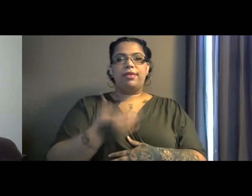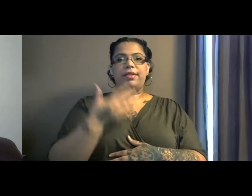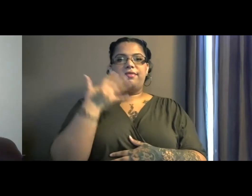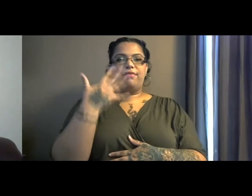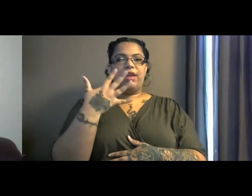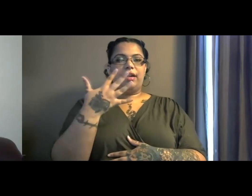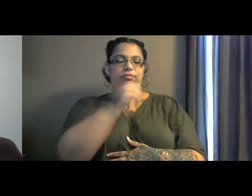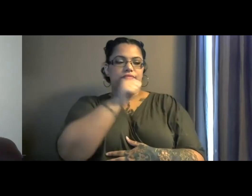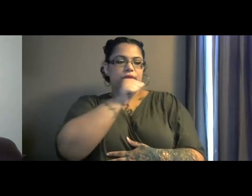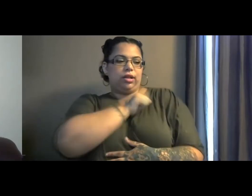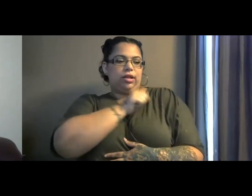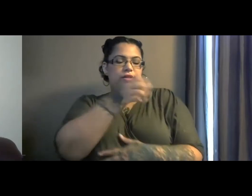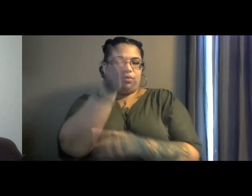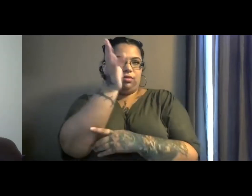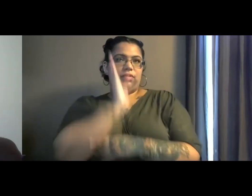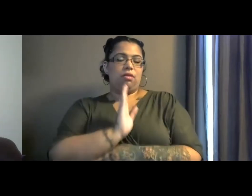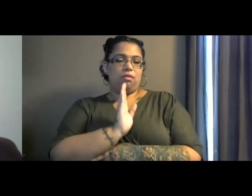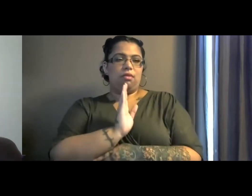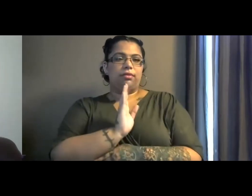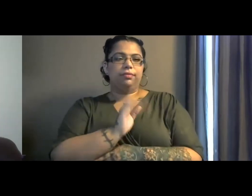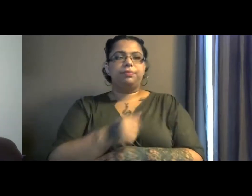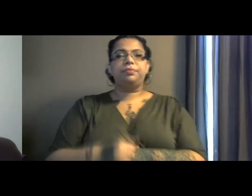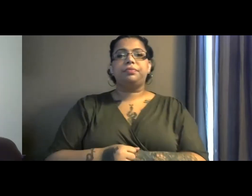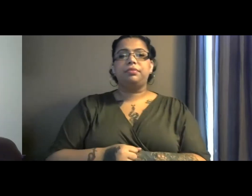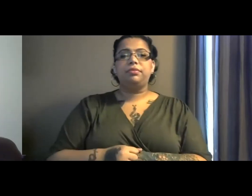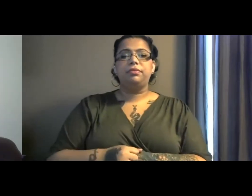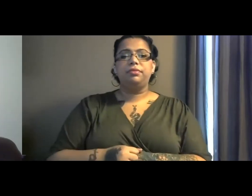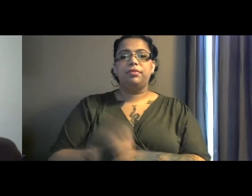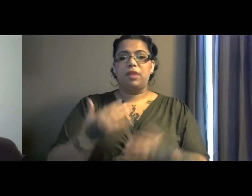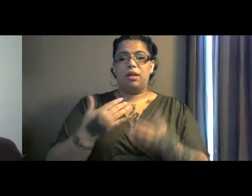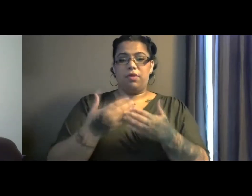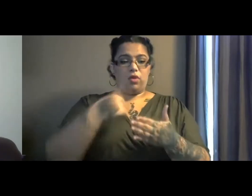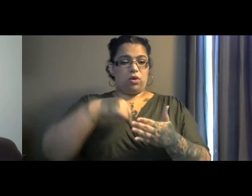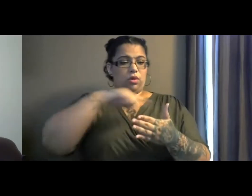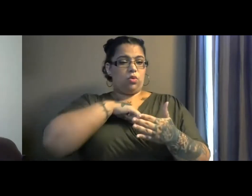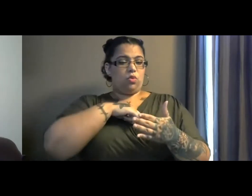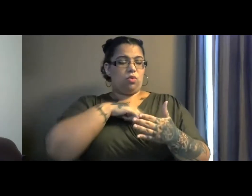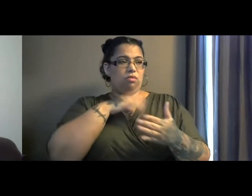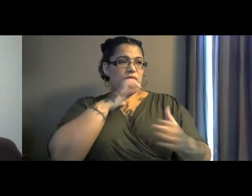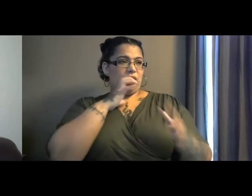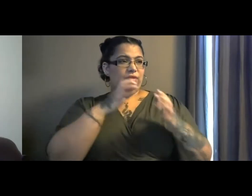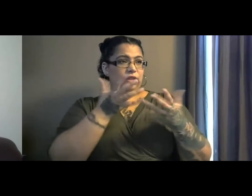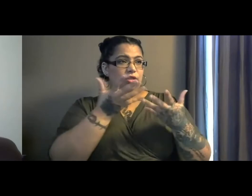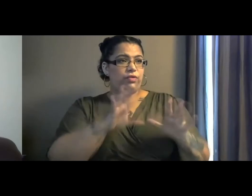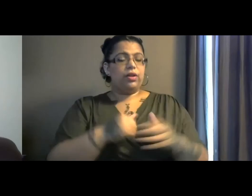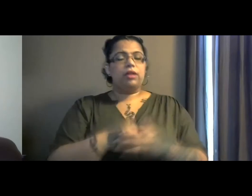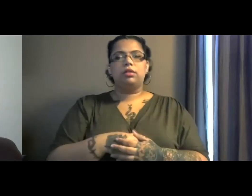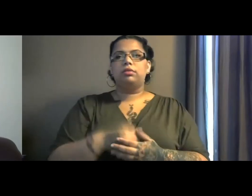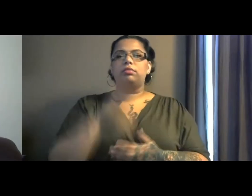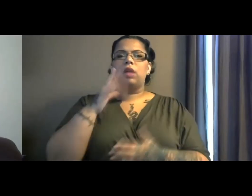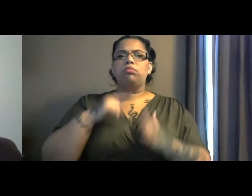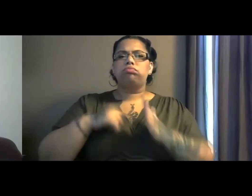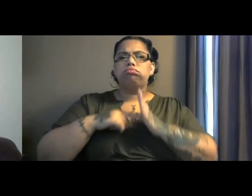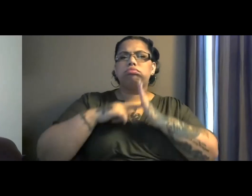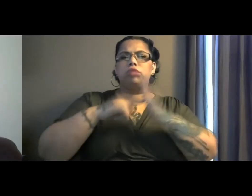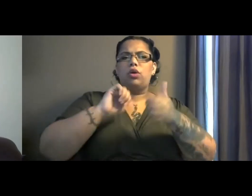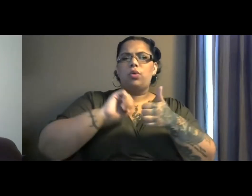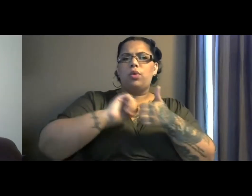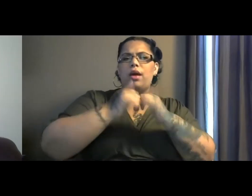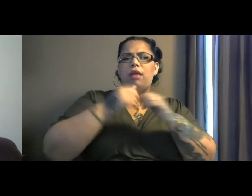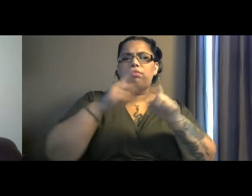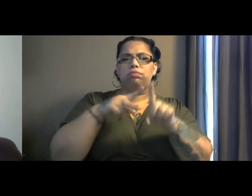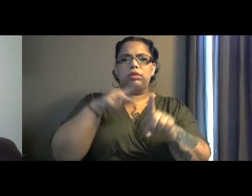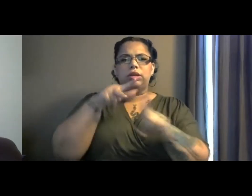before we are through with this dialogue, I will show you how the application of these attitudes